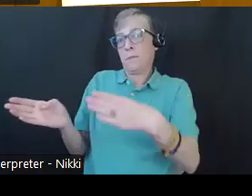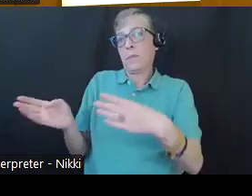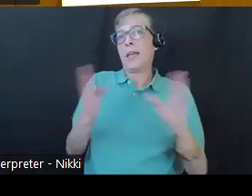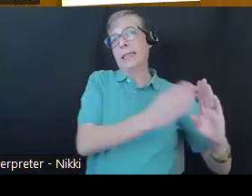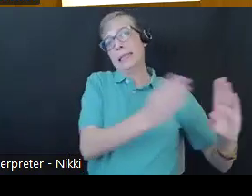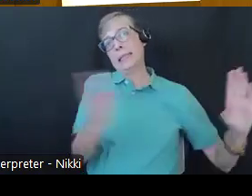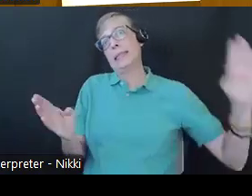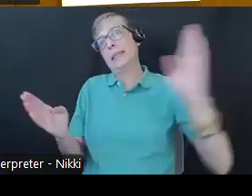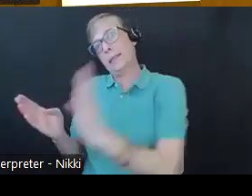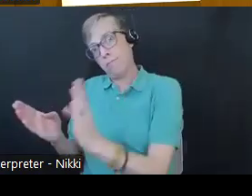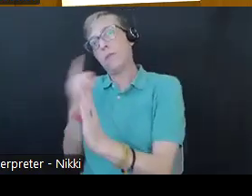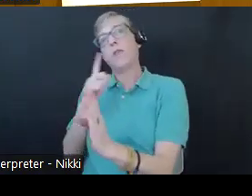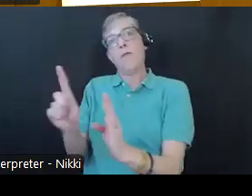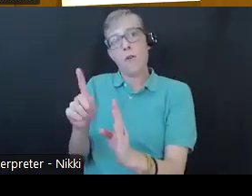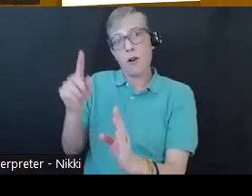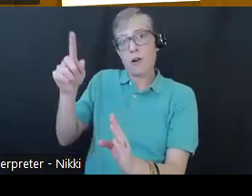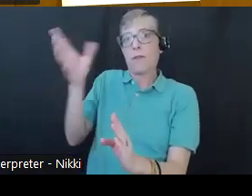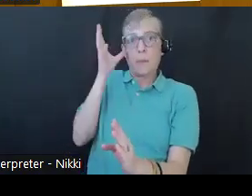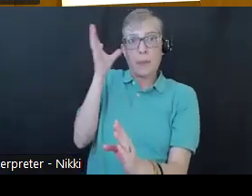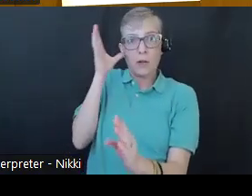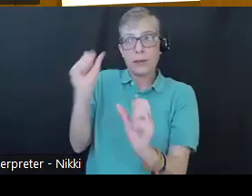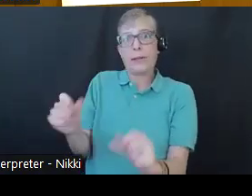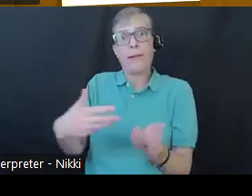can take their child home to do their own wound care.